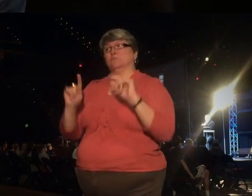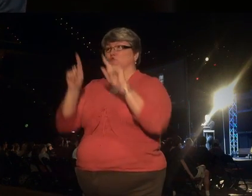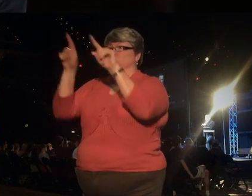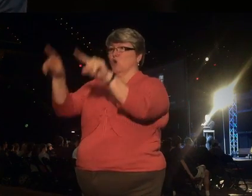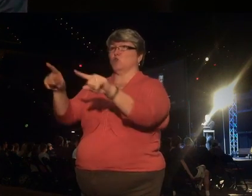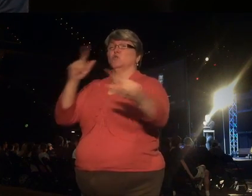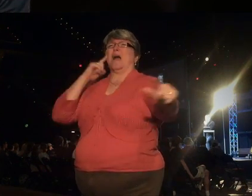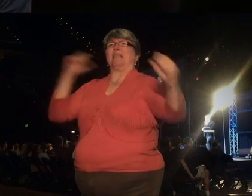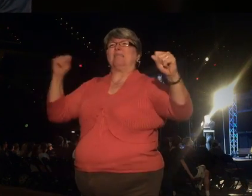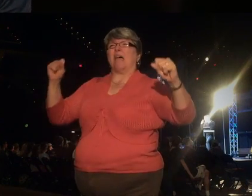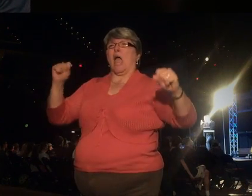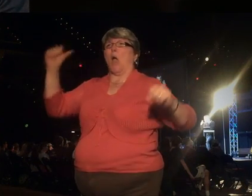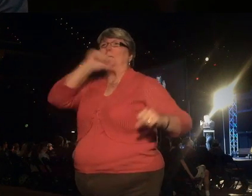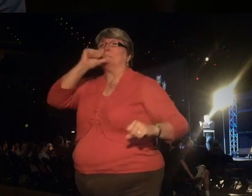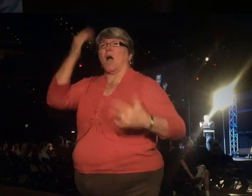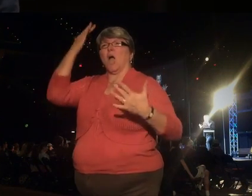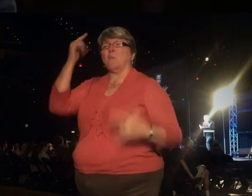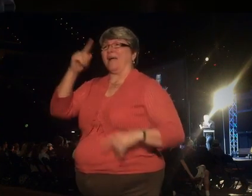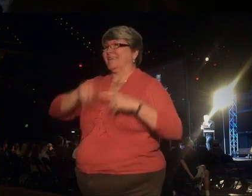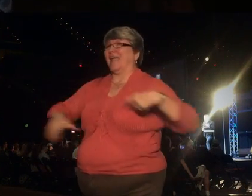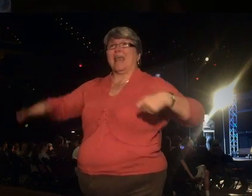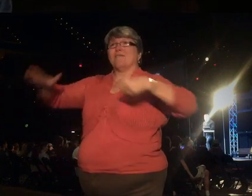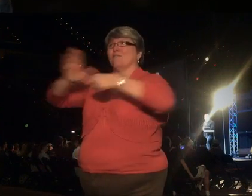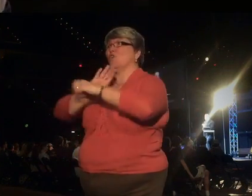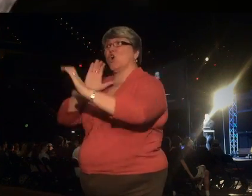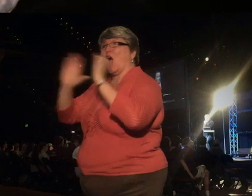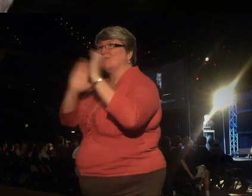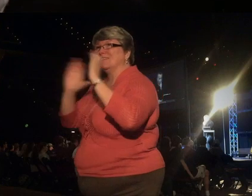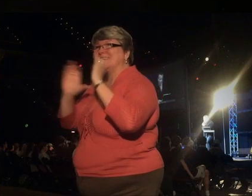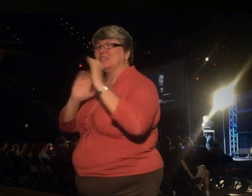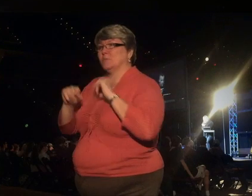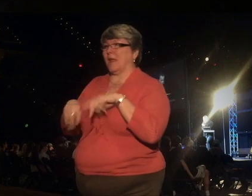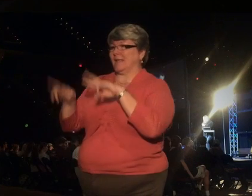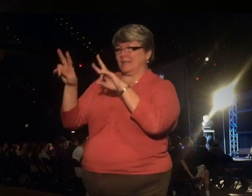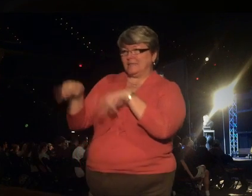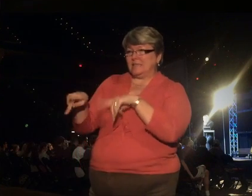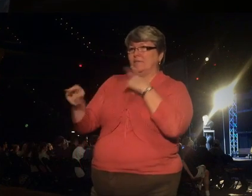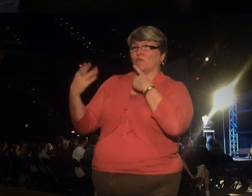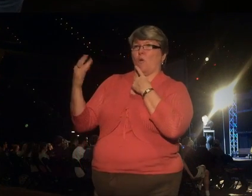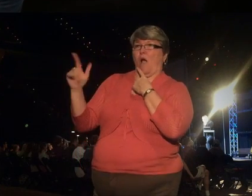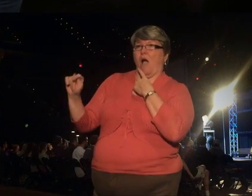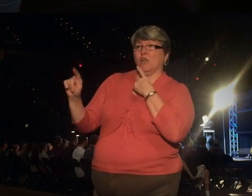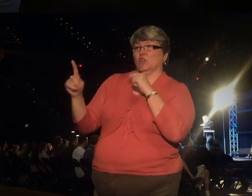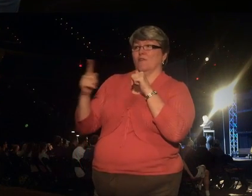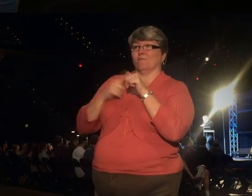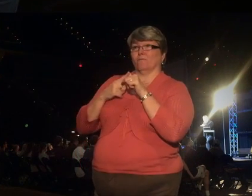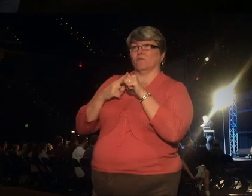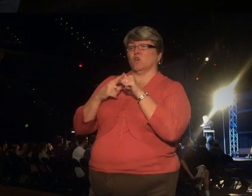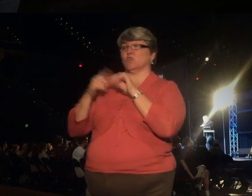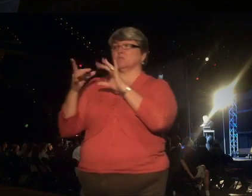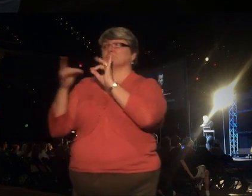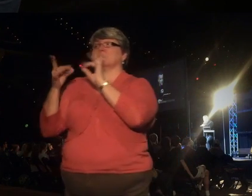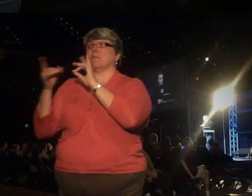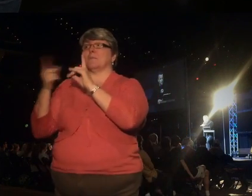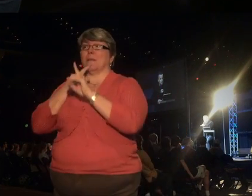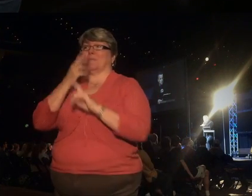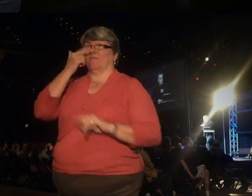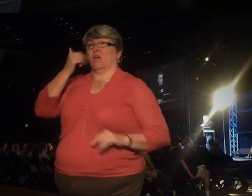to a loud bar. Why? So I can't have like a full conversation with you, but I can see if you're hot, and your first line better be funny,